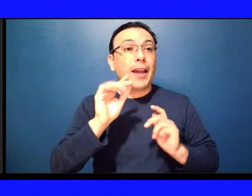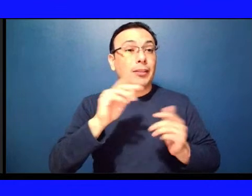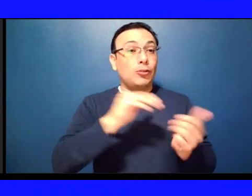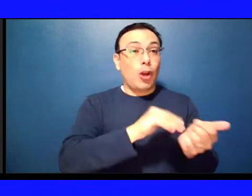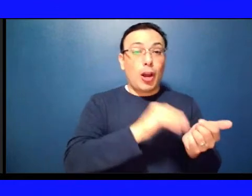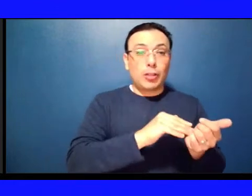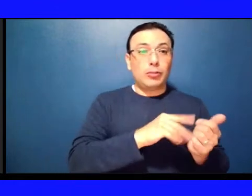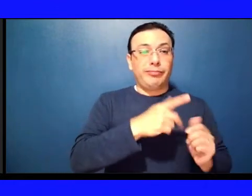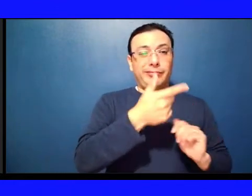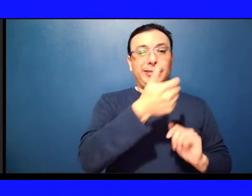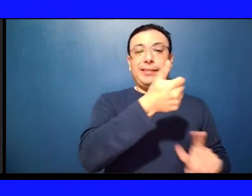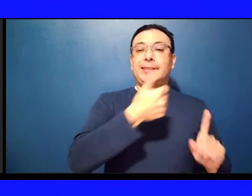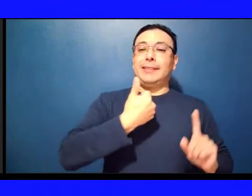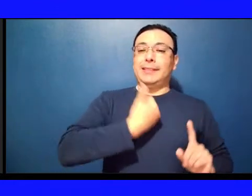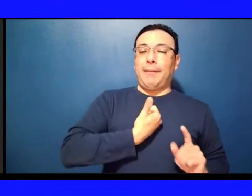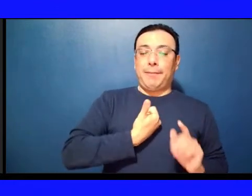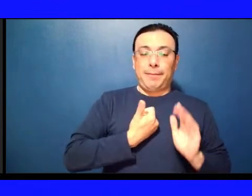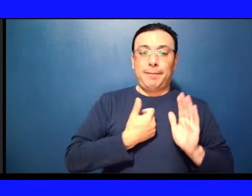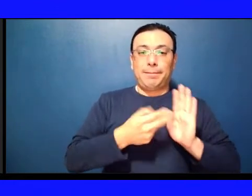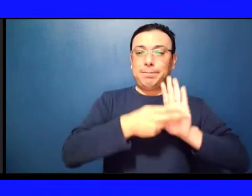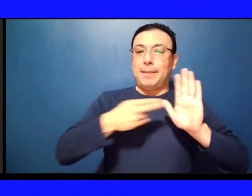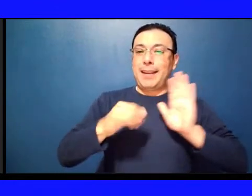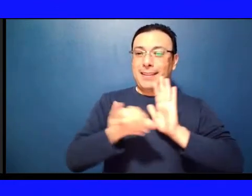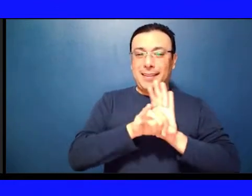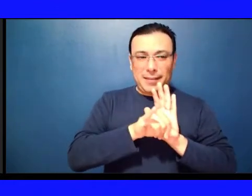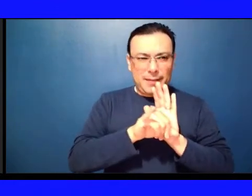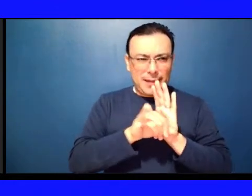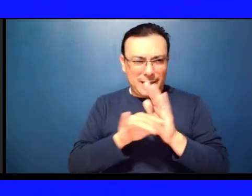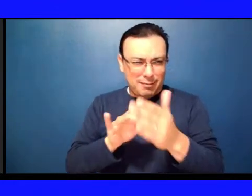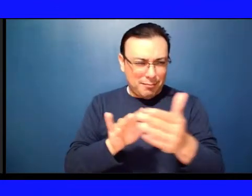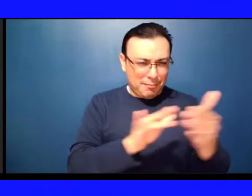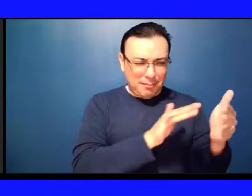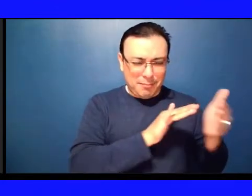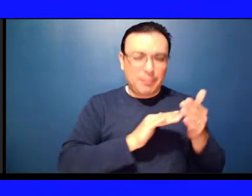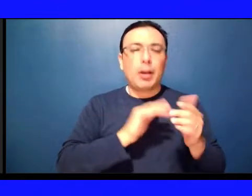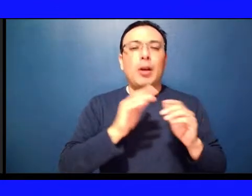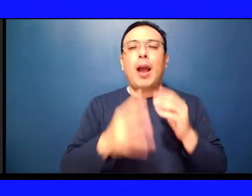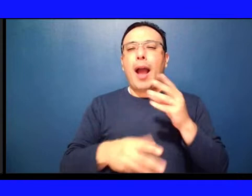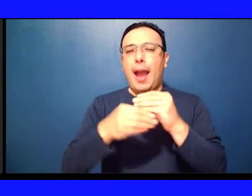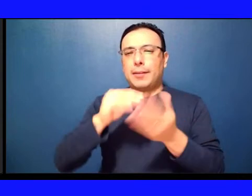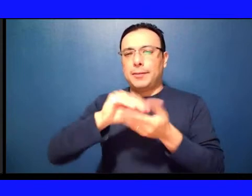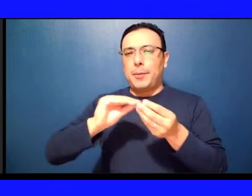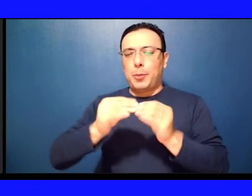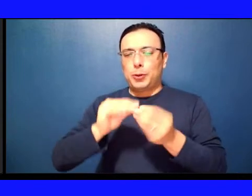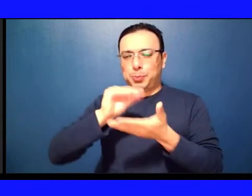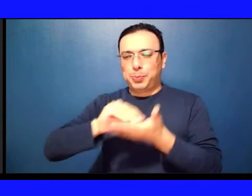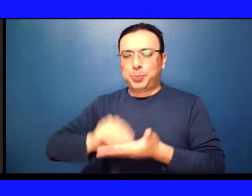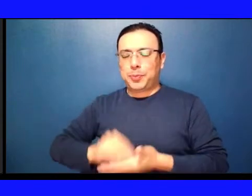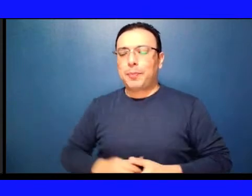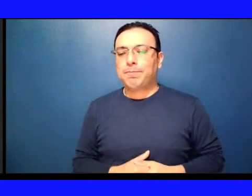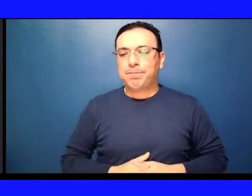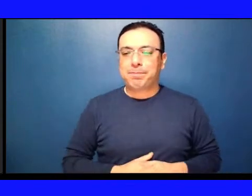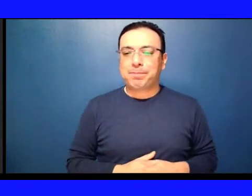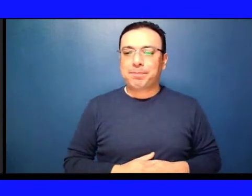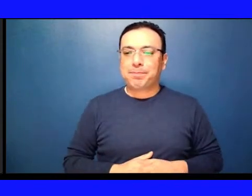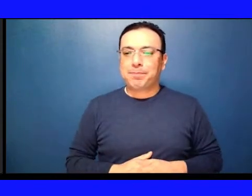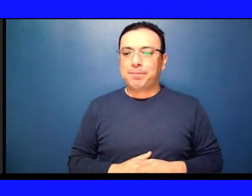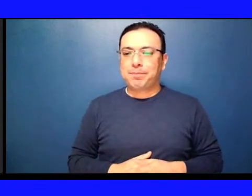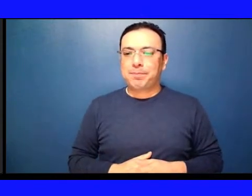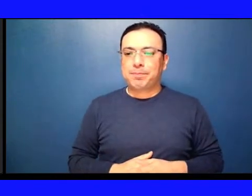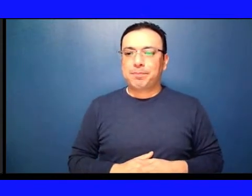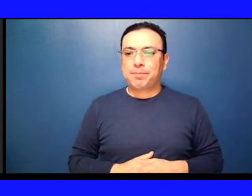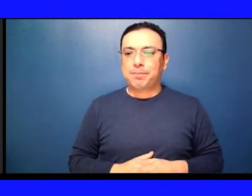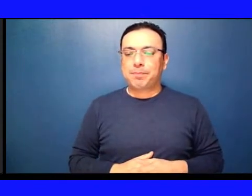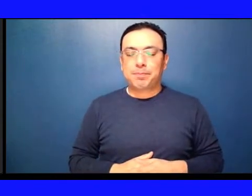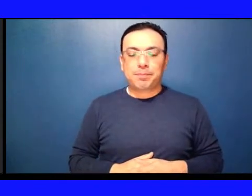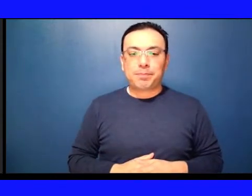Yeah. So for this one, I think all the numbers